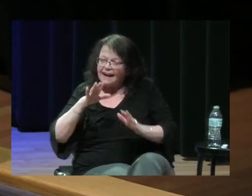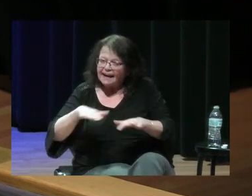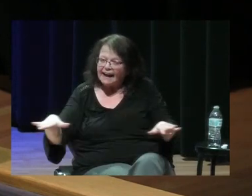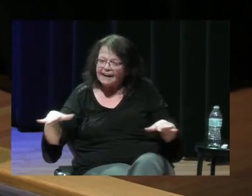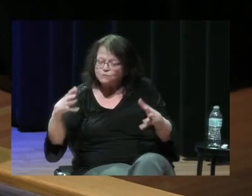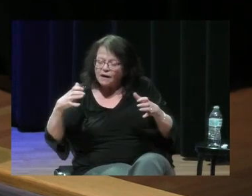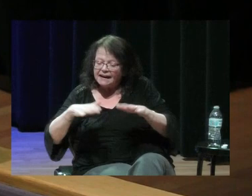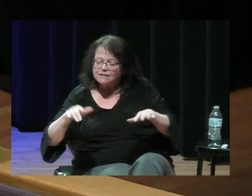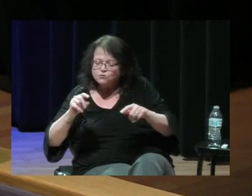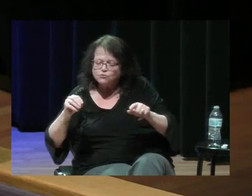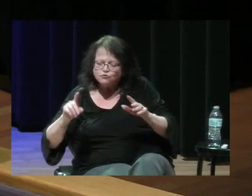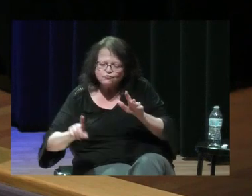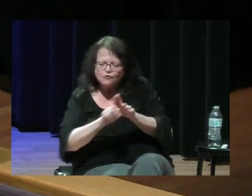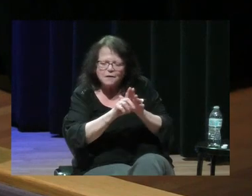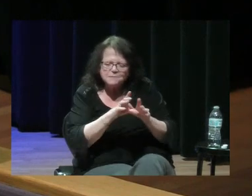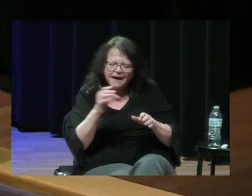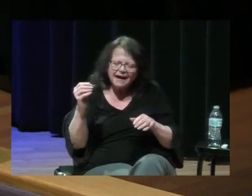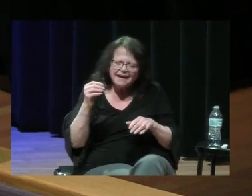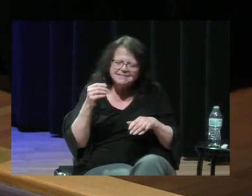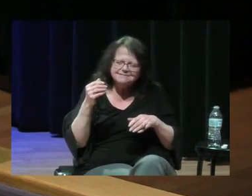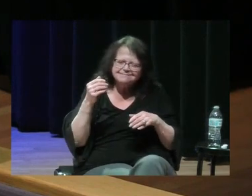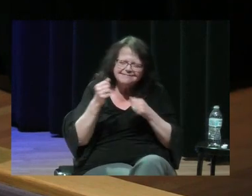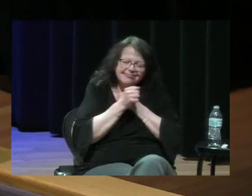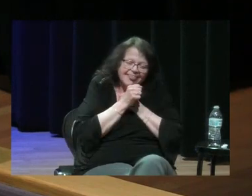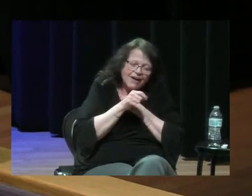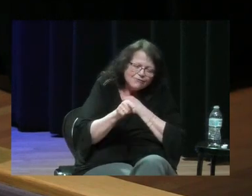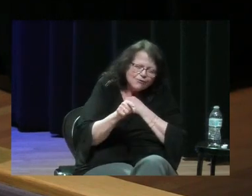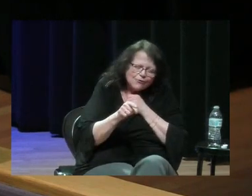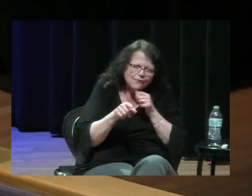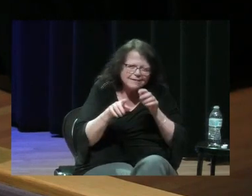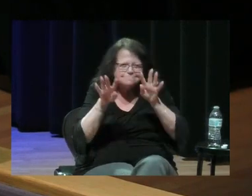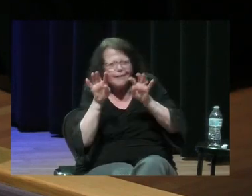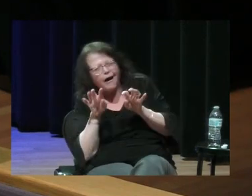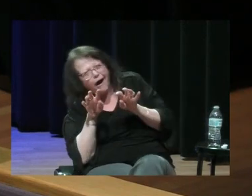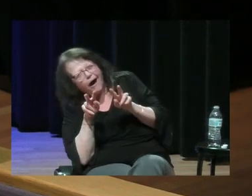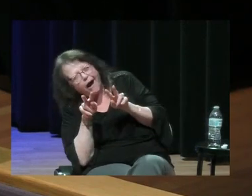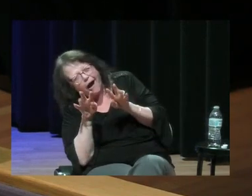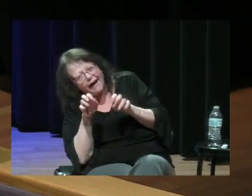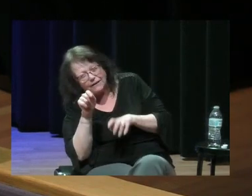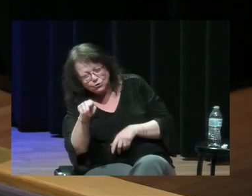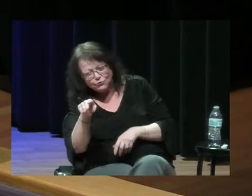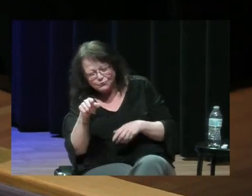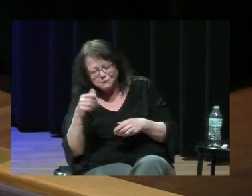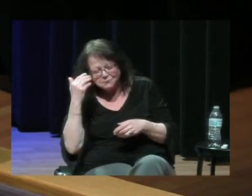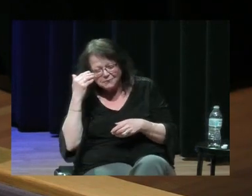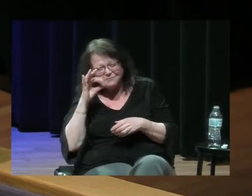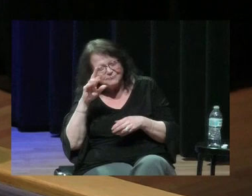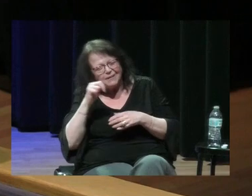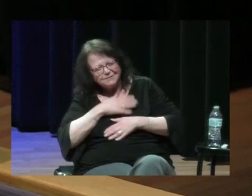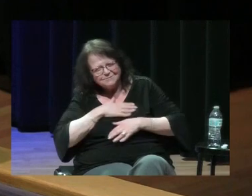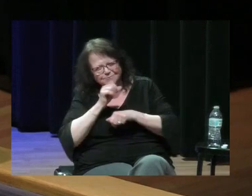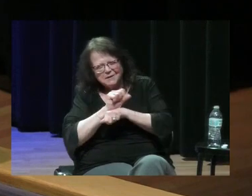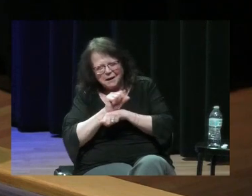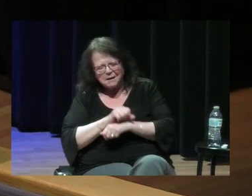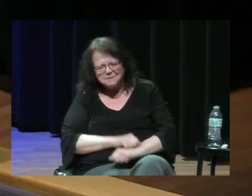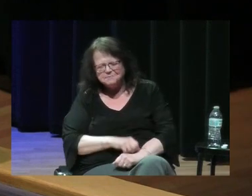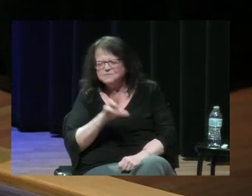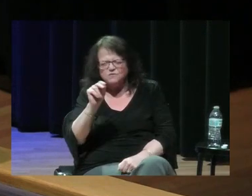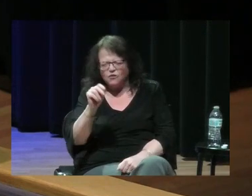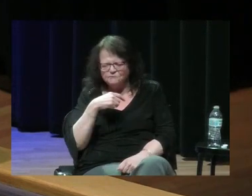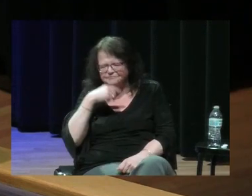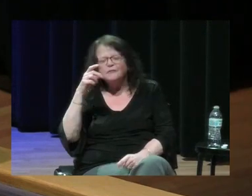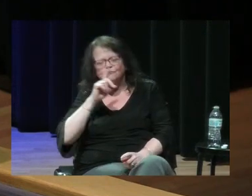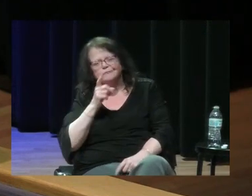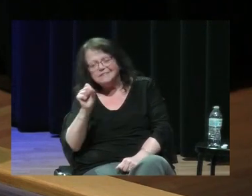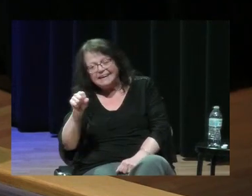and think you're great, it's a really fun job. I think that it's important work because the